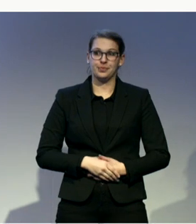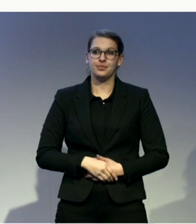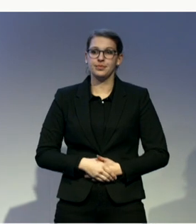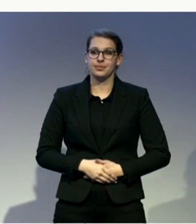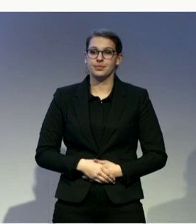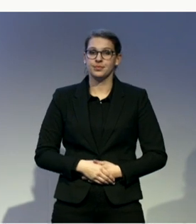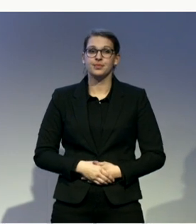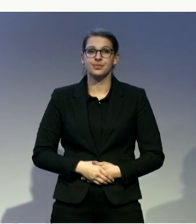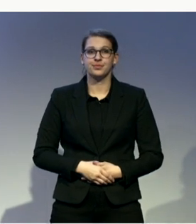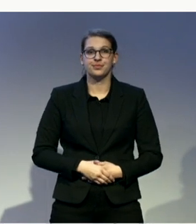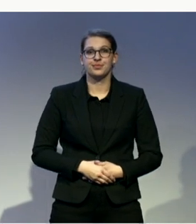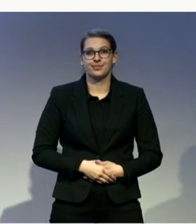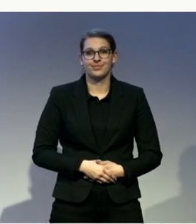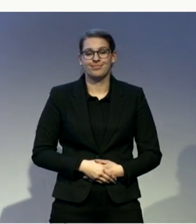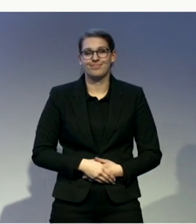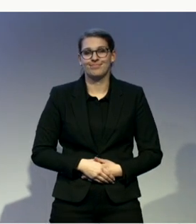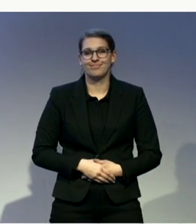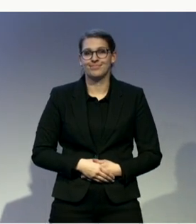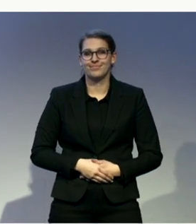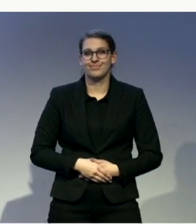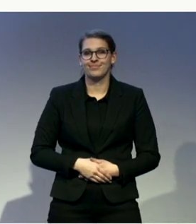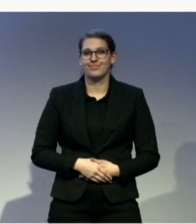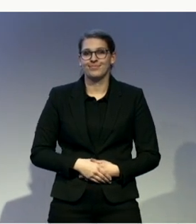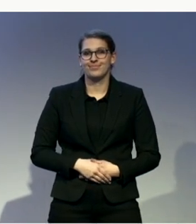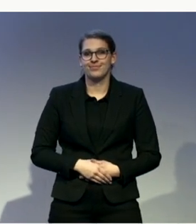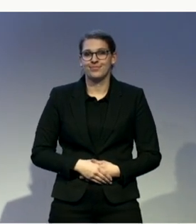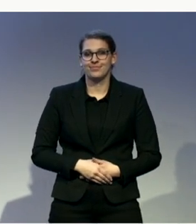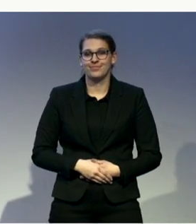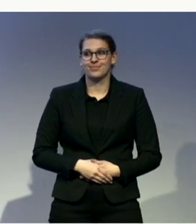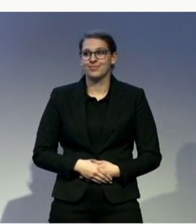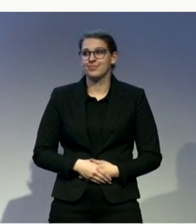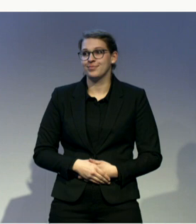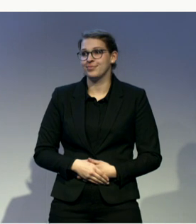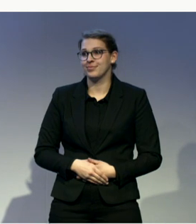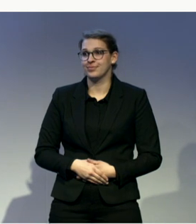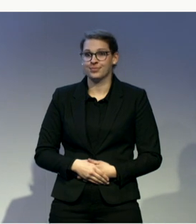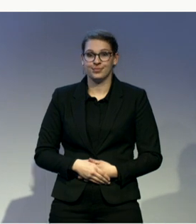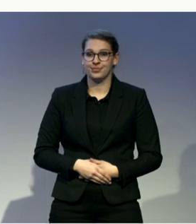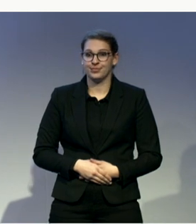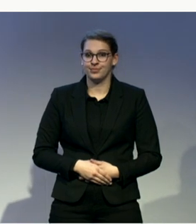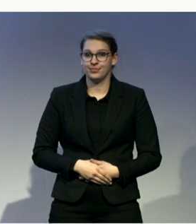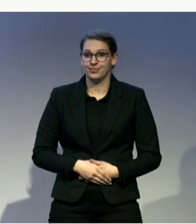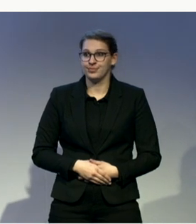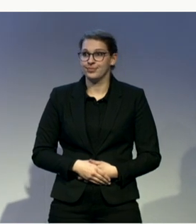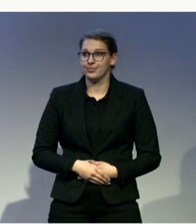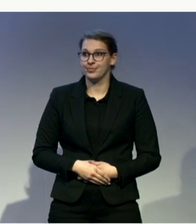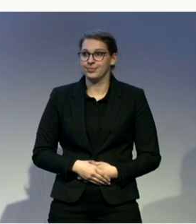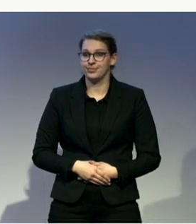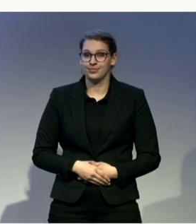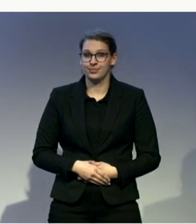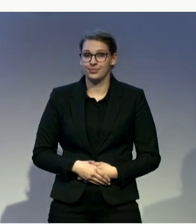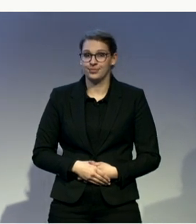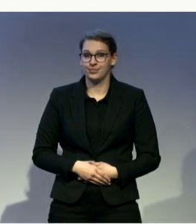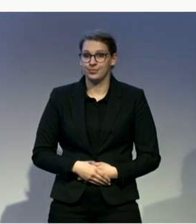Okay, so, I am Frank from ENIO, and I have a question for Mirjana from Serbia.